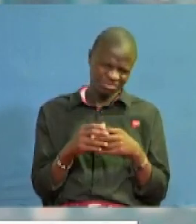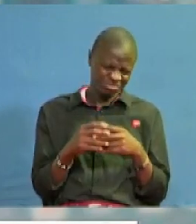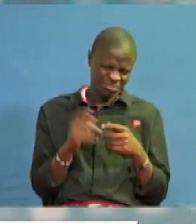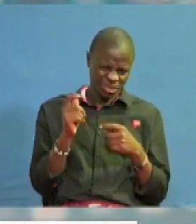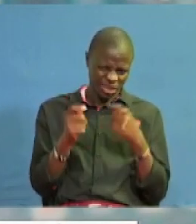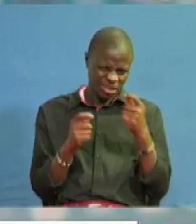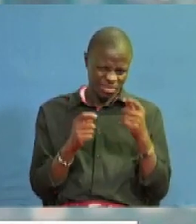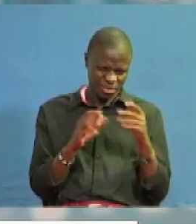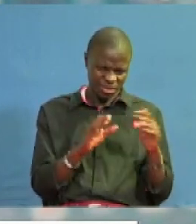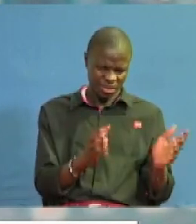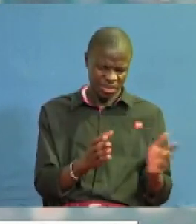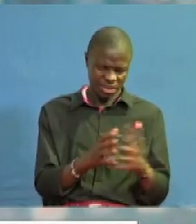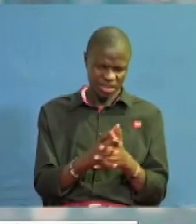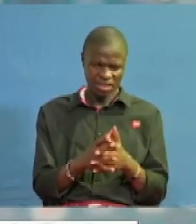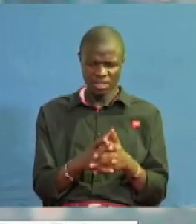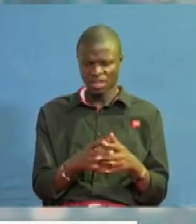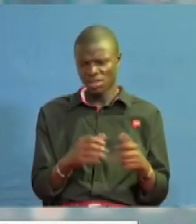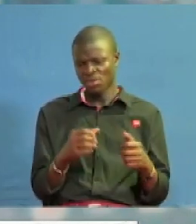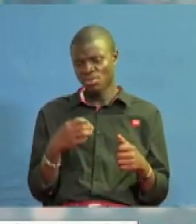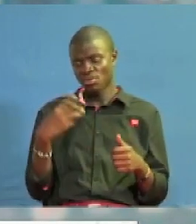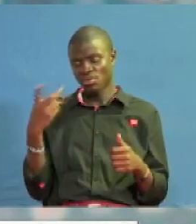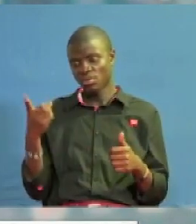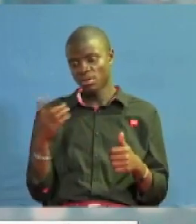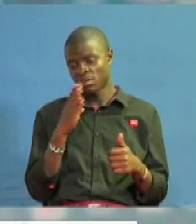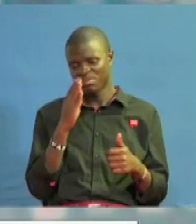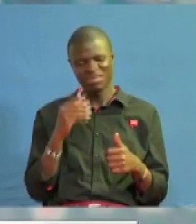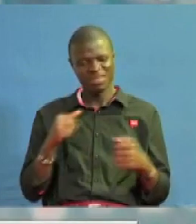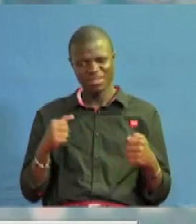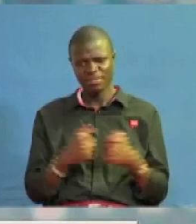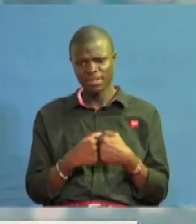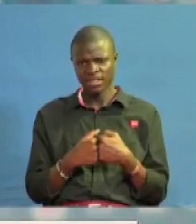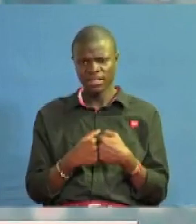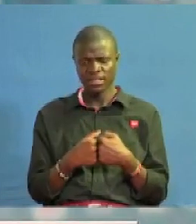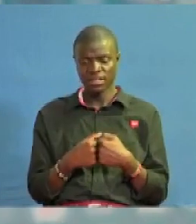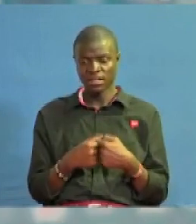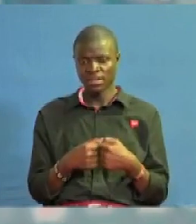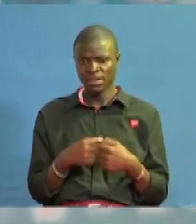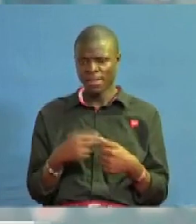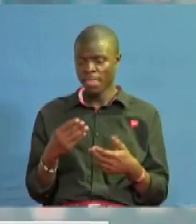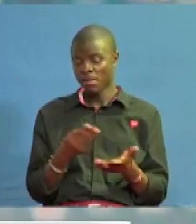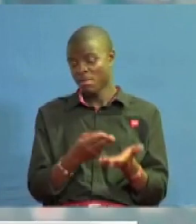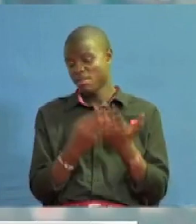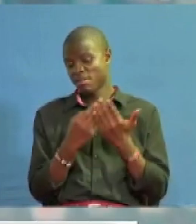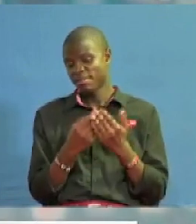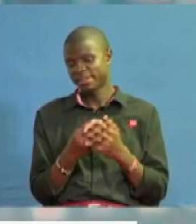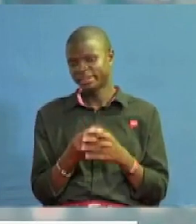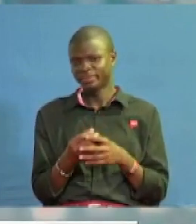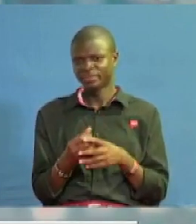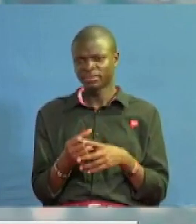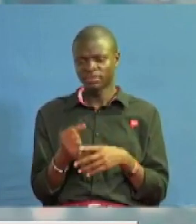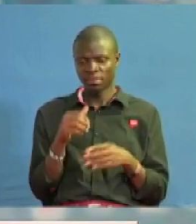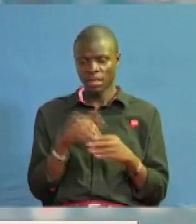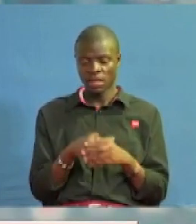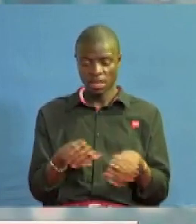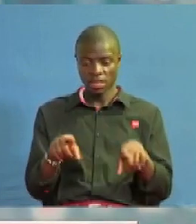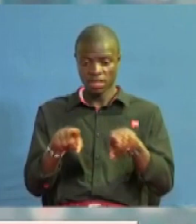the transport sector, if they are, would have been affected. Yeah. Okay. Right. So do not again buy stocks in companies